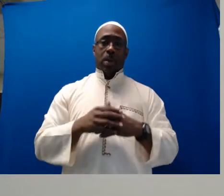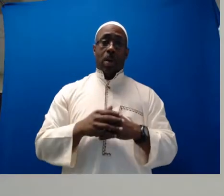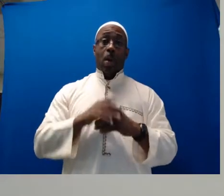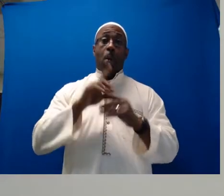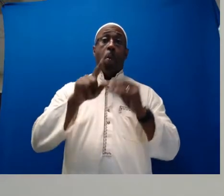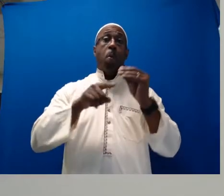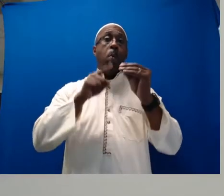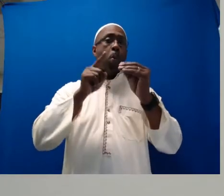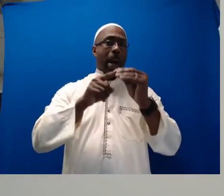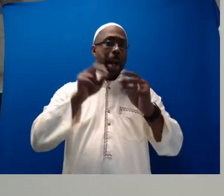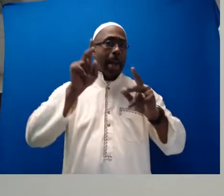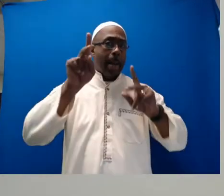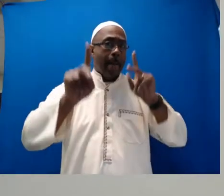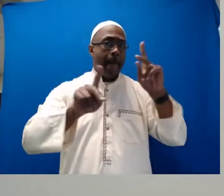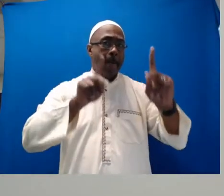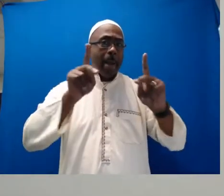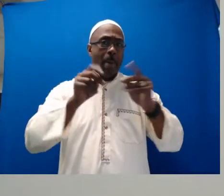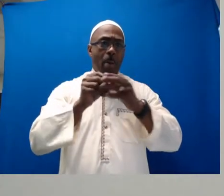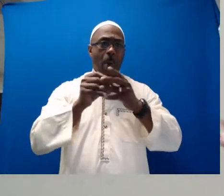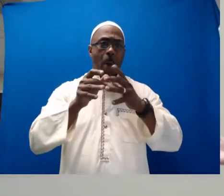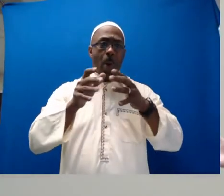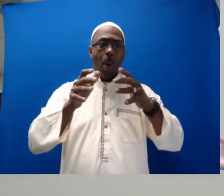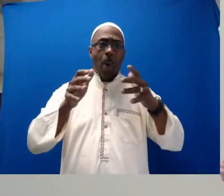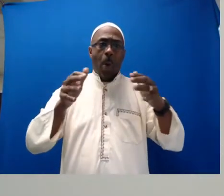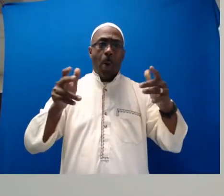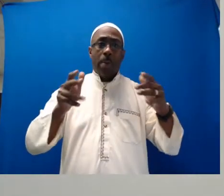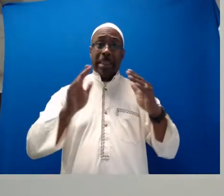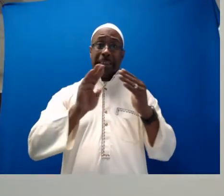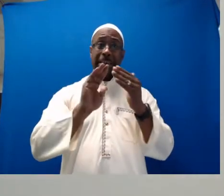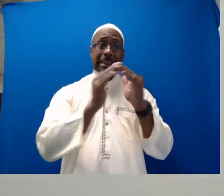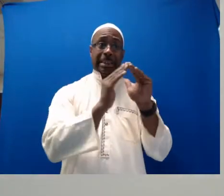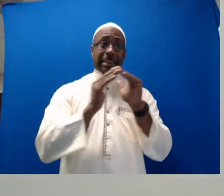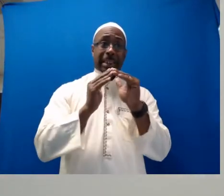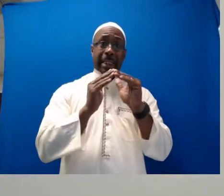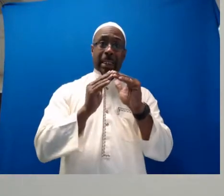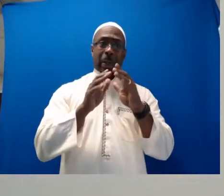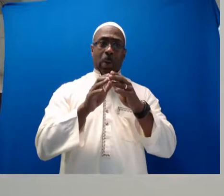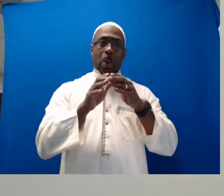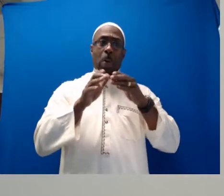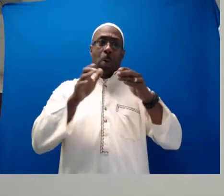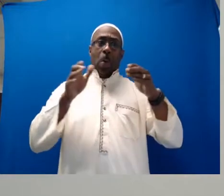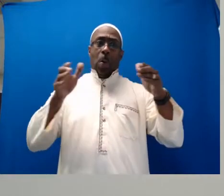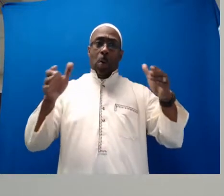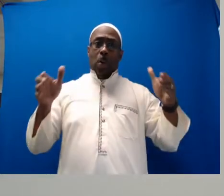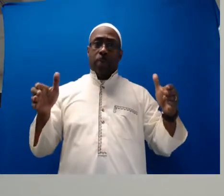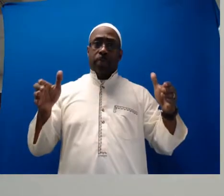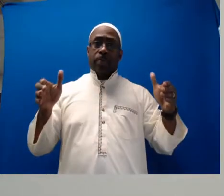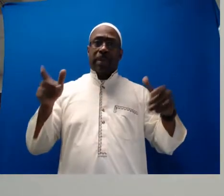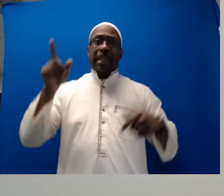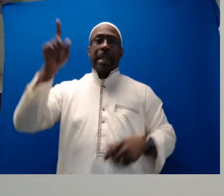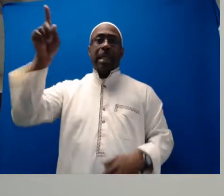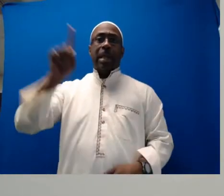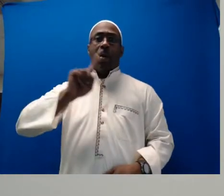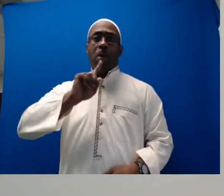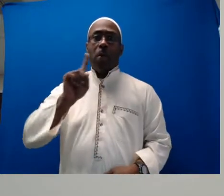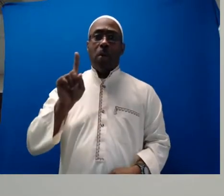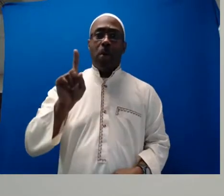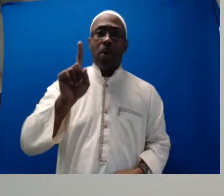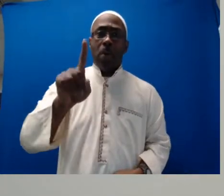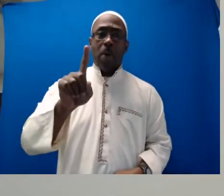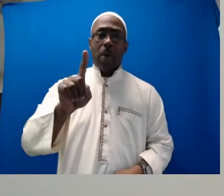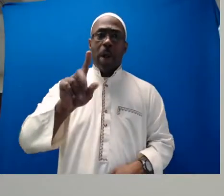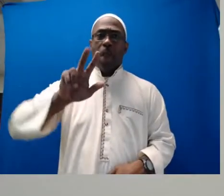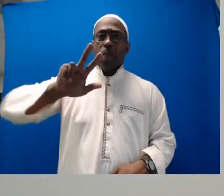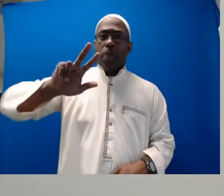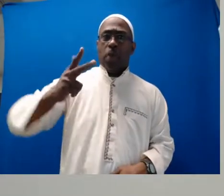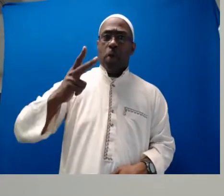when the people increased and the size of the city increased, he ordered for a third call or